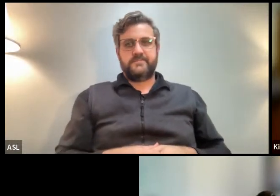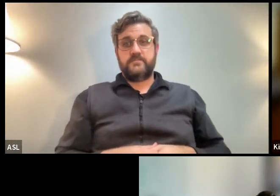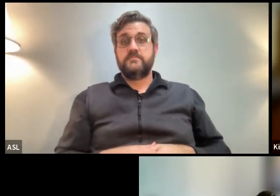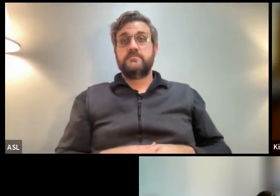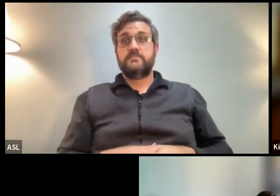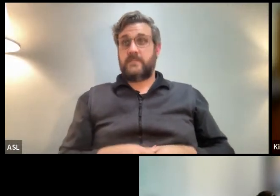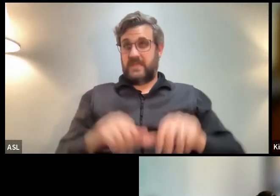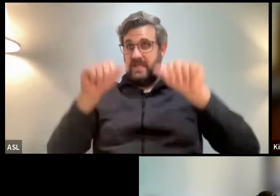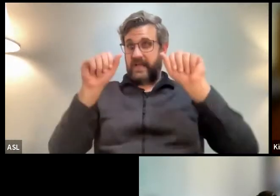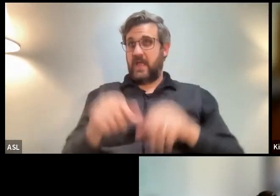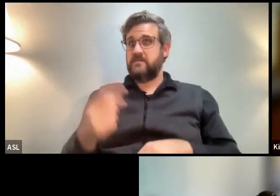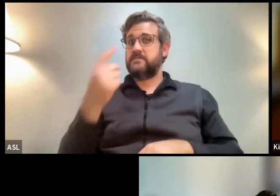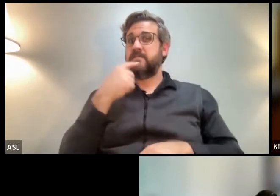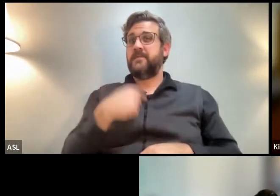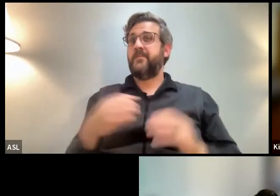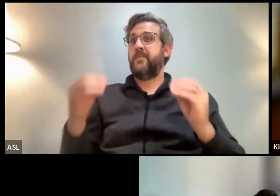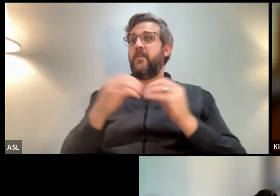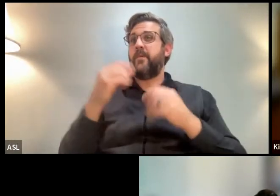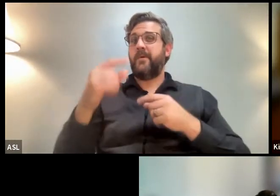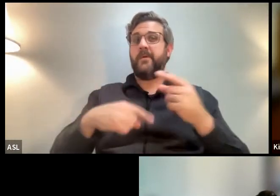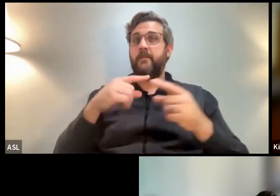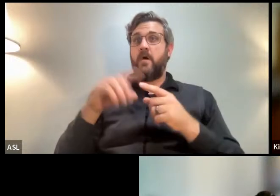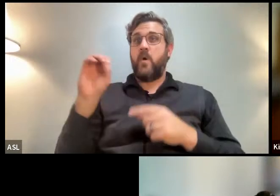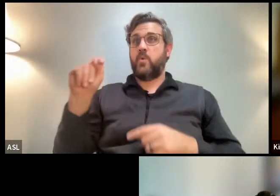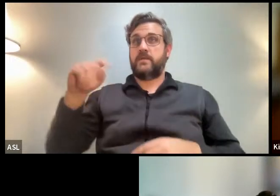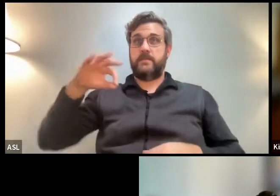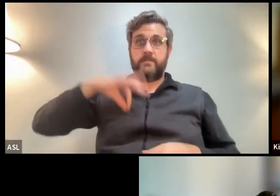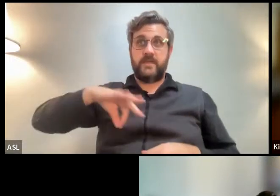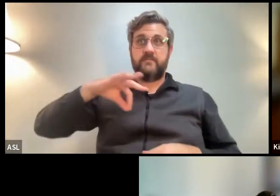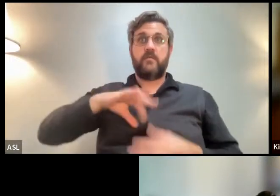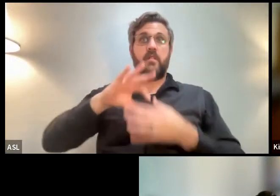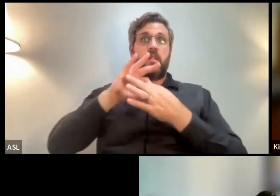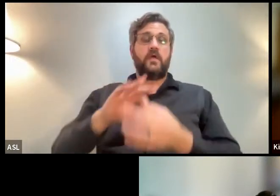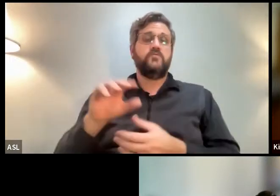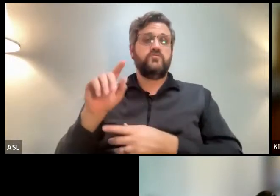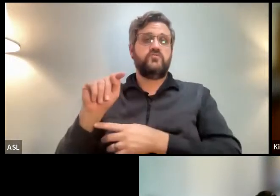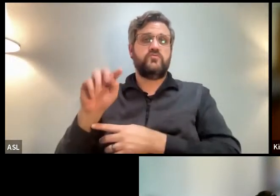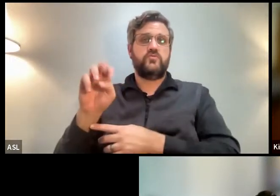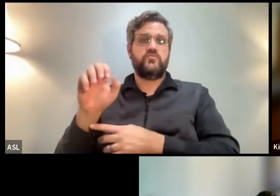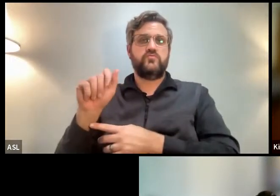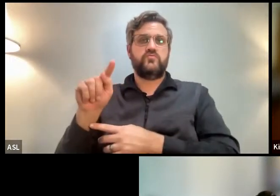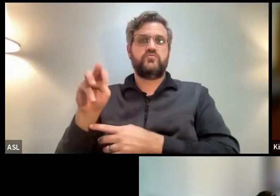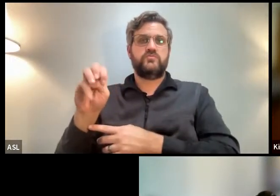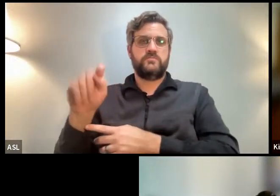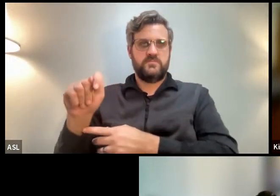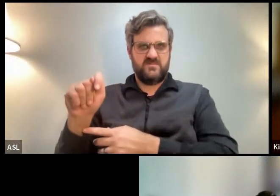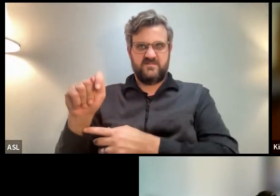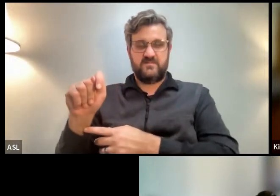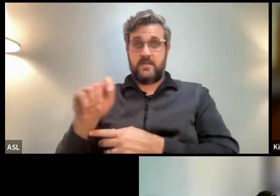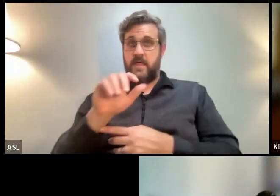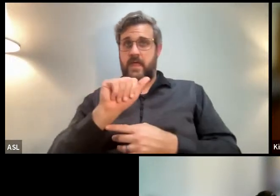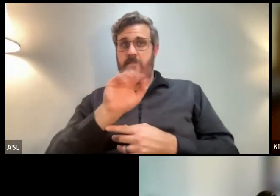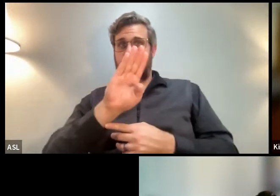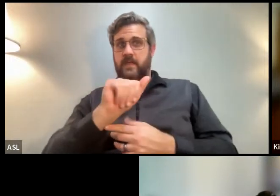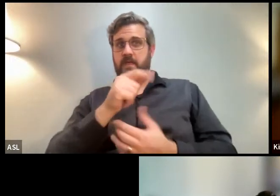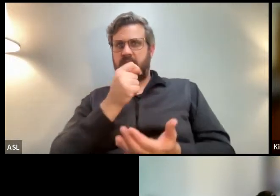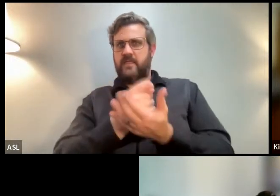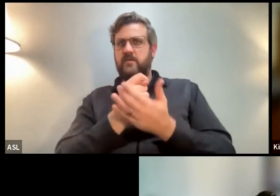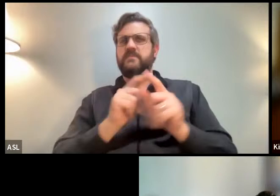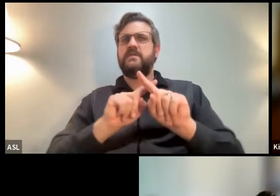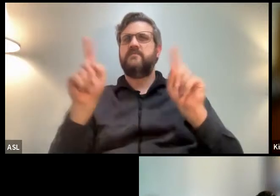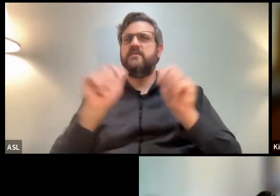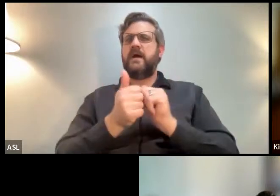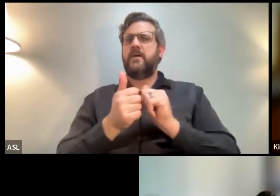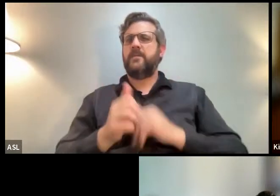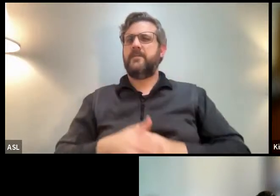Could you say more about the benefits of OT in treatment and how it differs from ABA therapy?